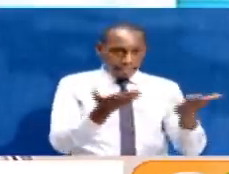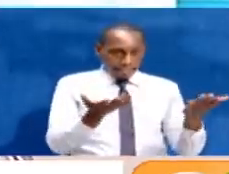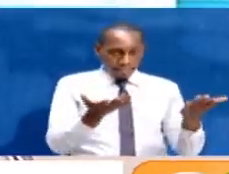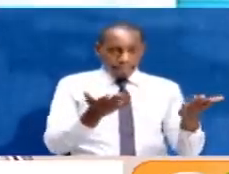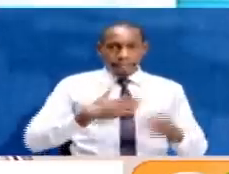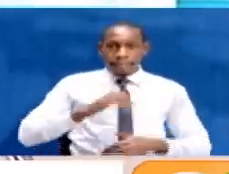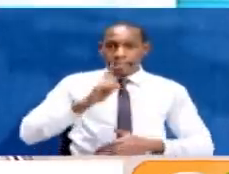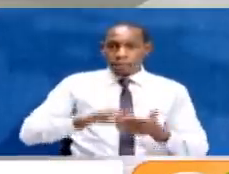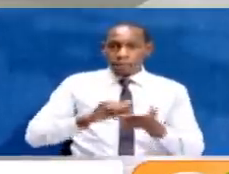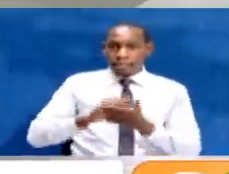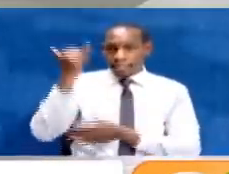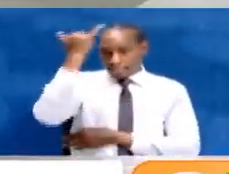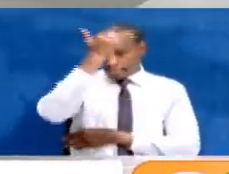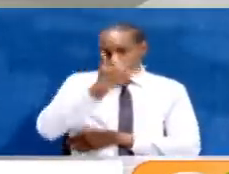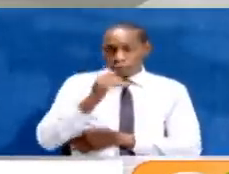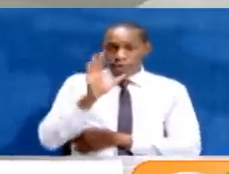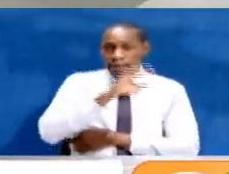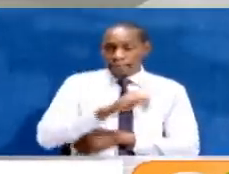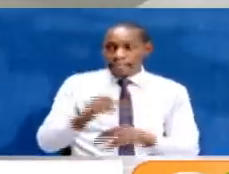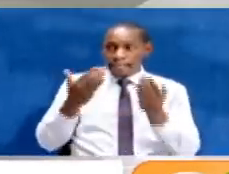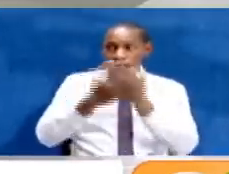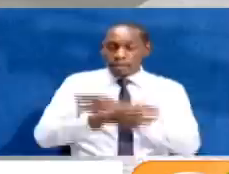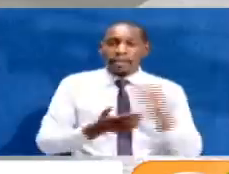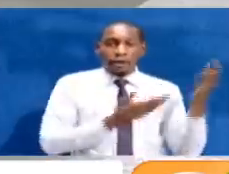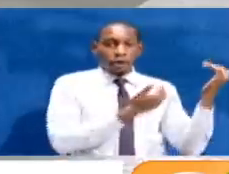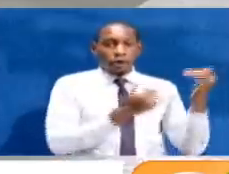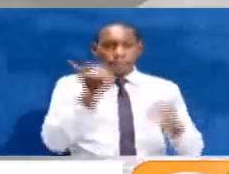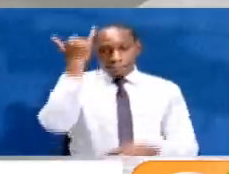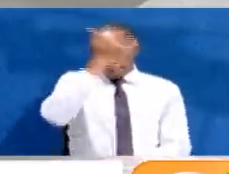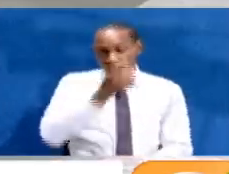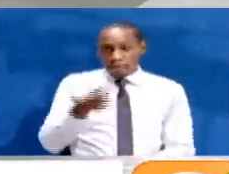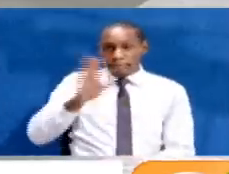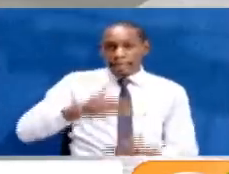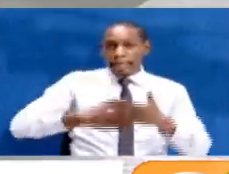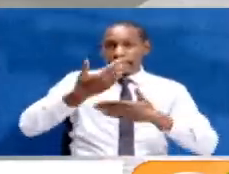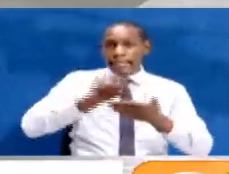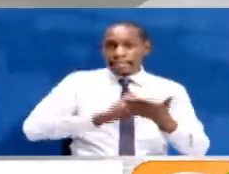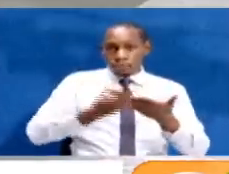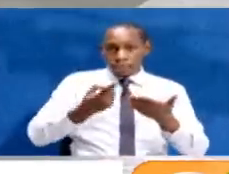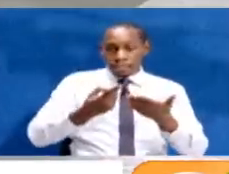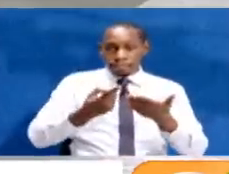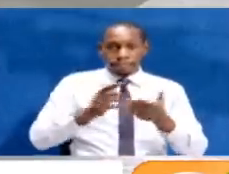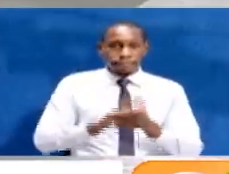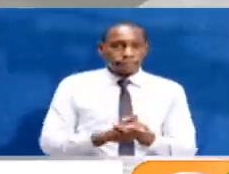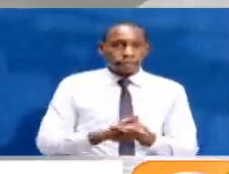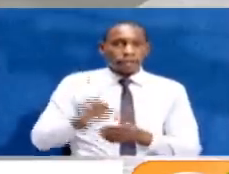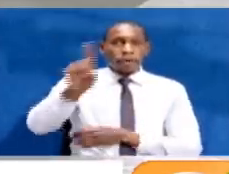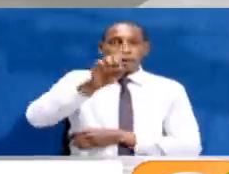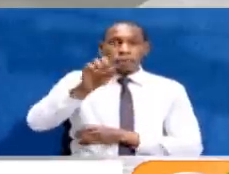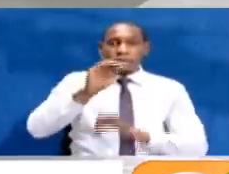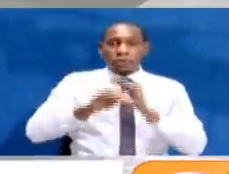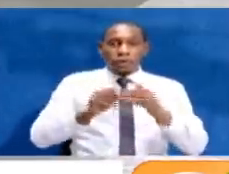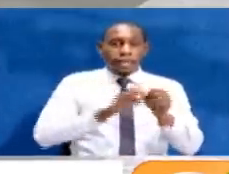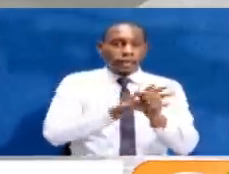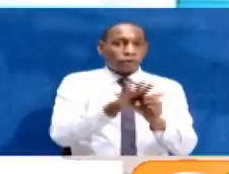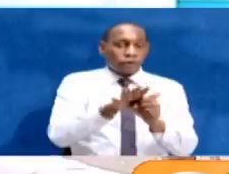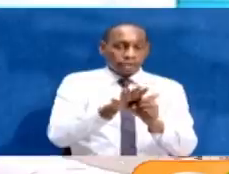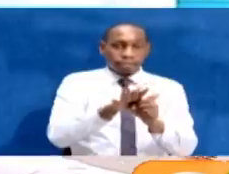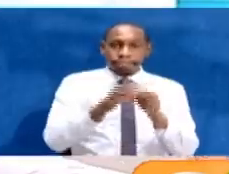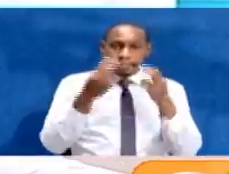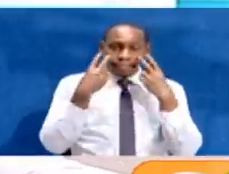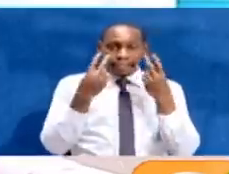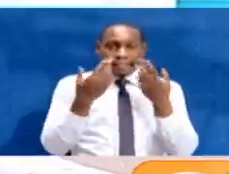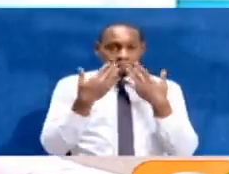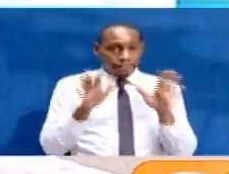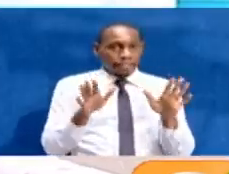say, Yvonne is off tonight, and we hope to have her back next week. The whole question of COVID-19, we have